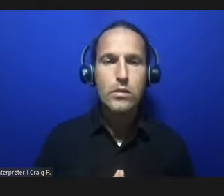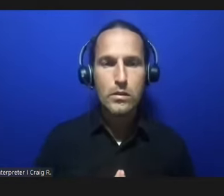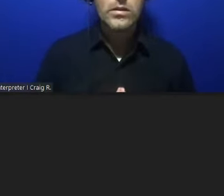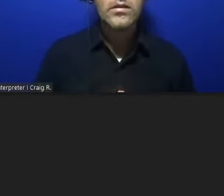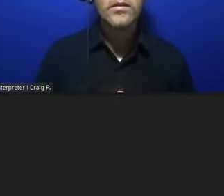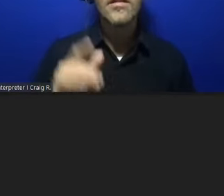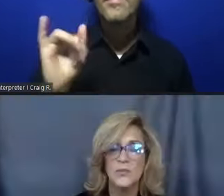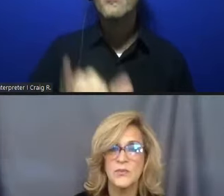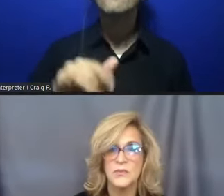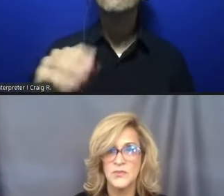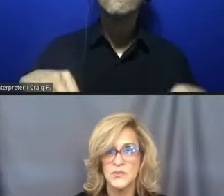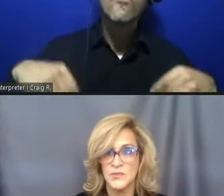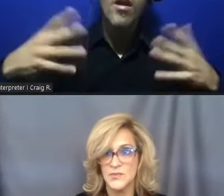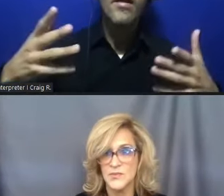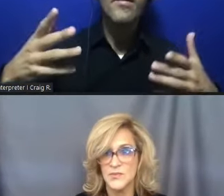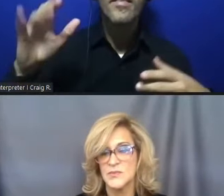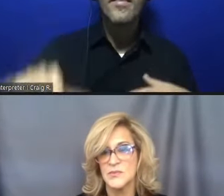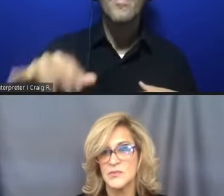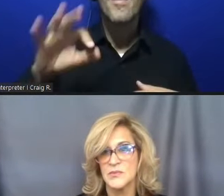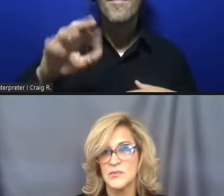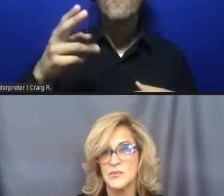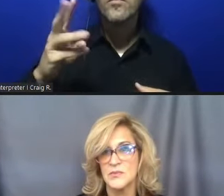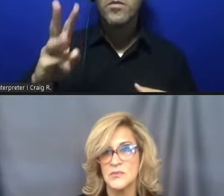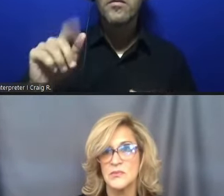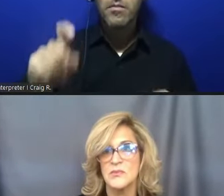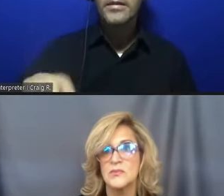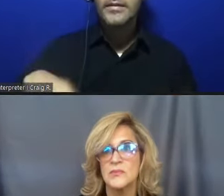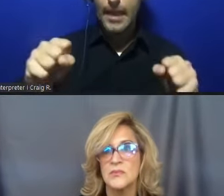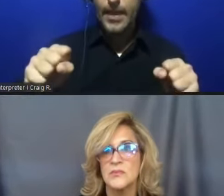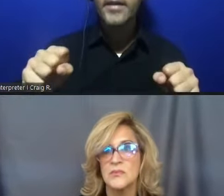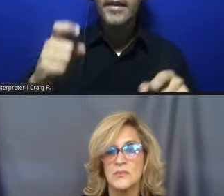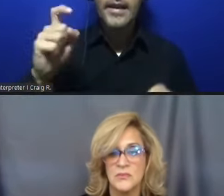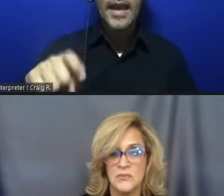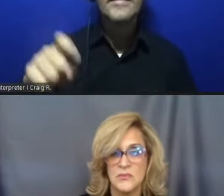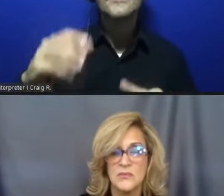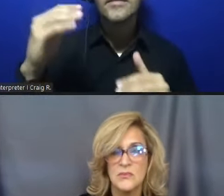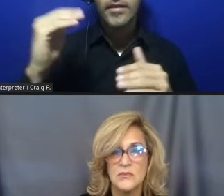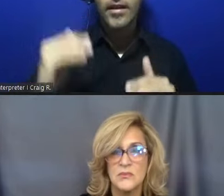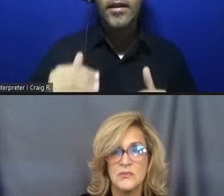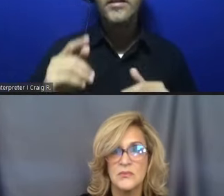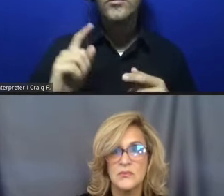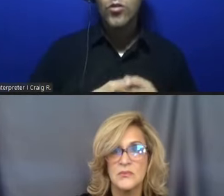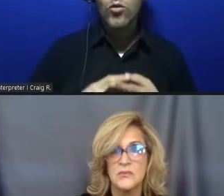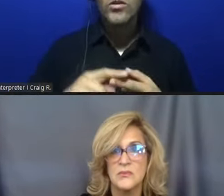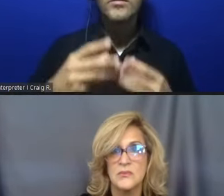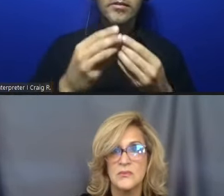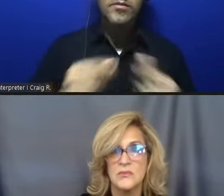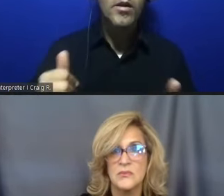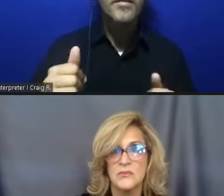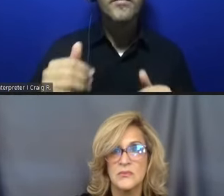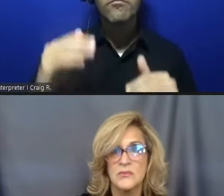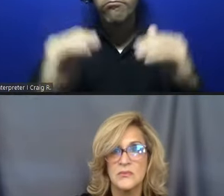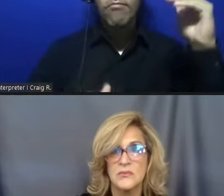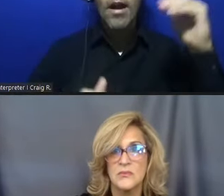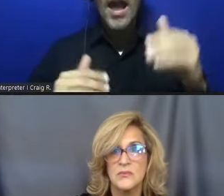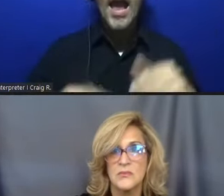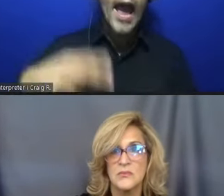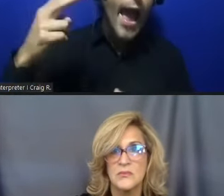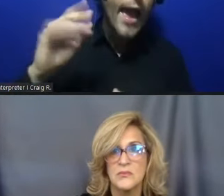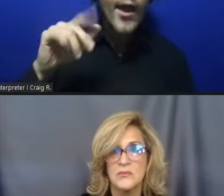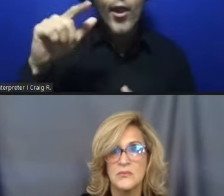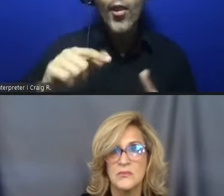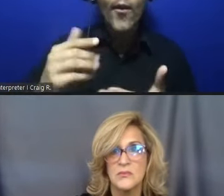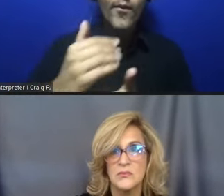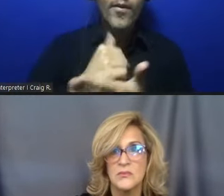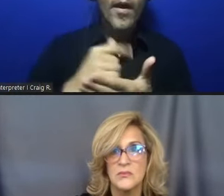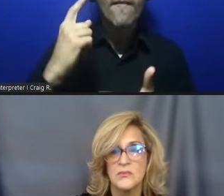The orders provide that Federal Highway Administration take the appropriate and necessary steps to identify and address disproportionately high and adverse effects